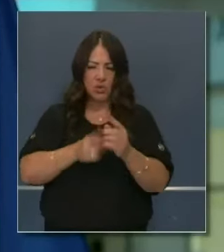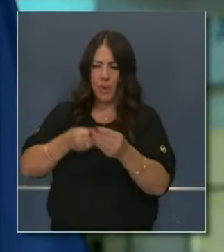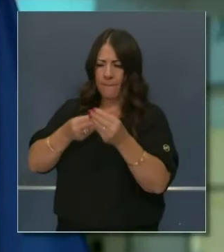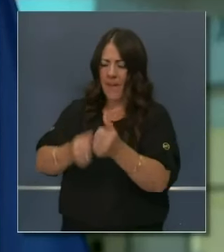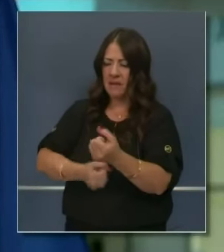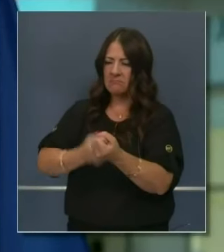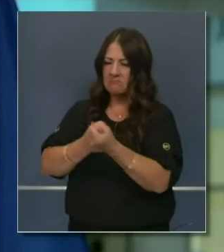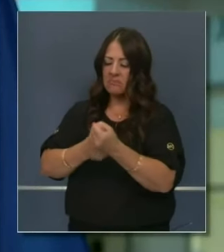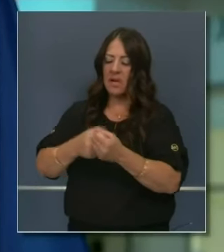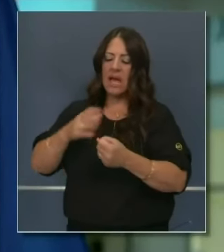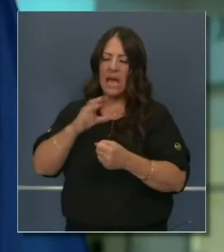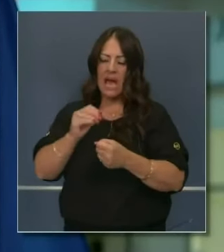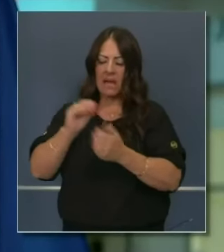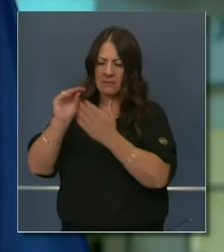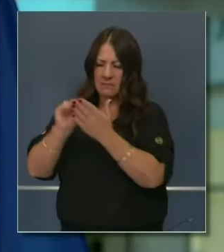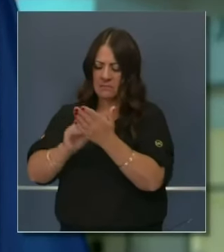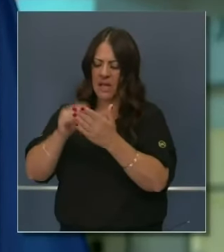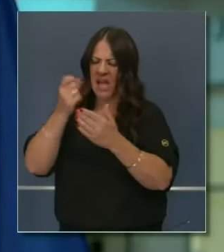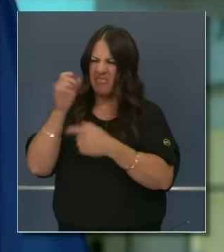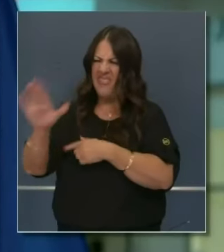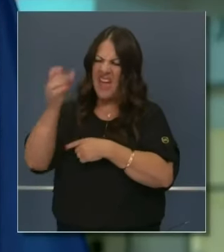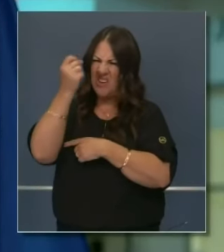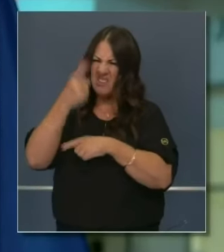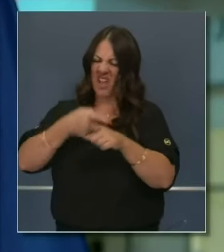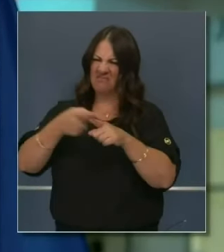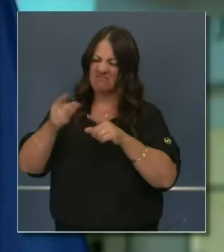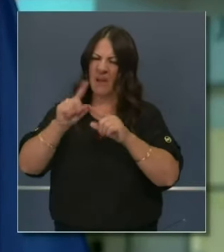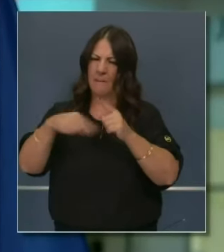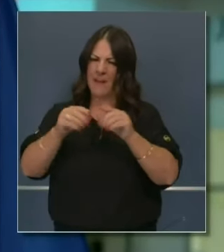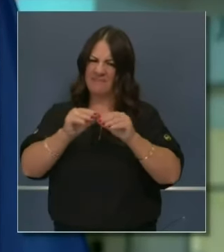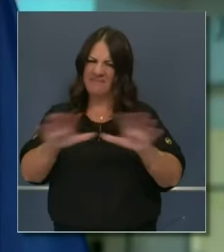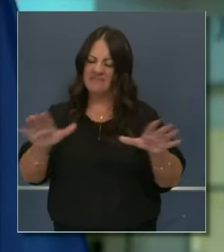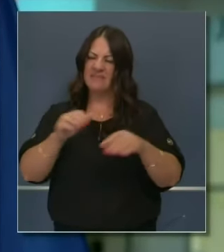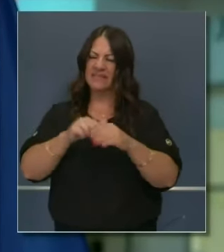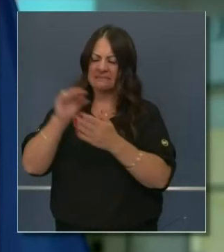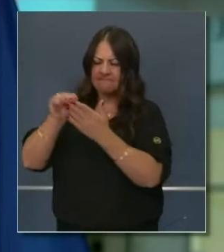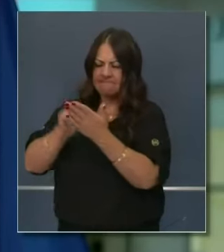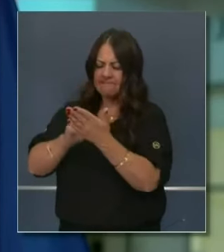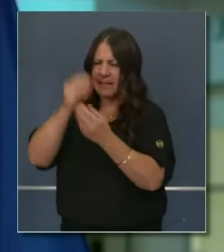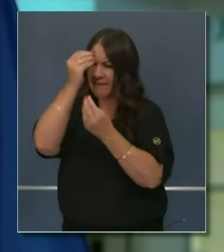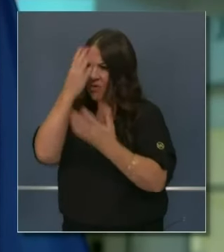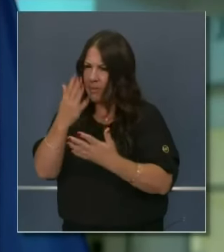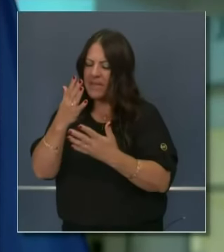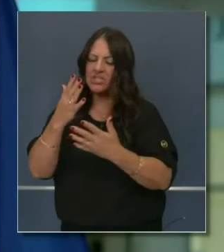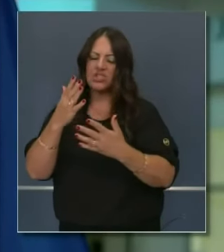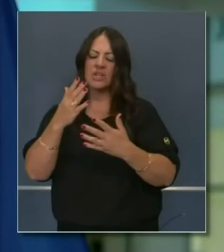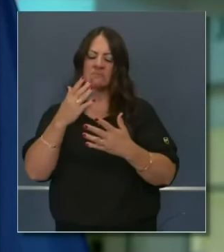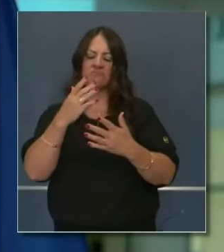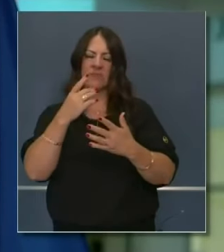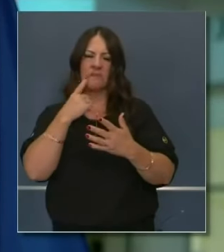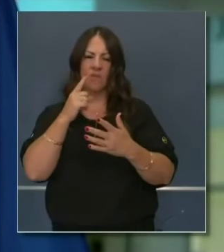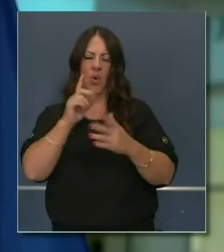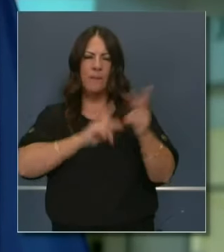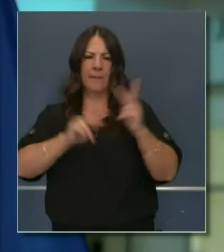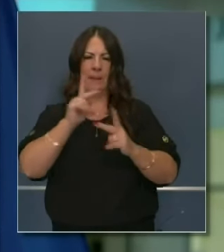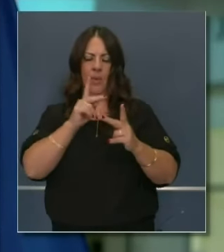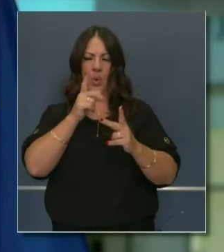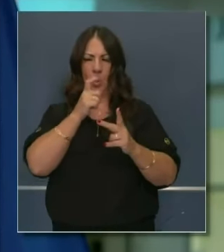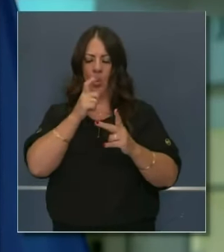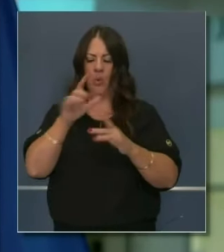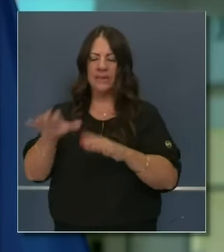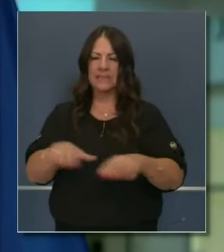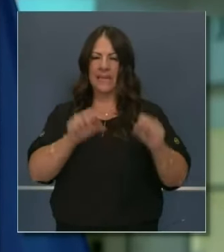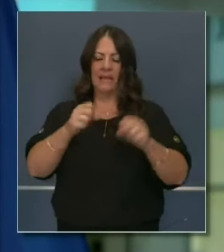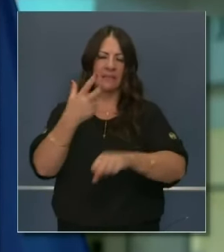data collection, understand the panoply of issues that will be required to ultimately advance this